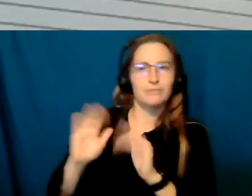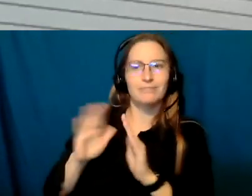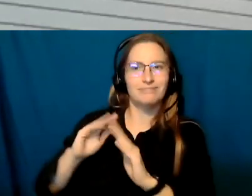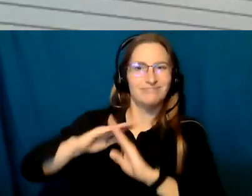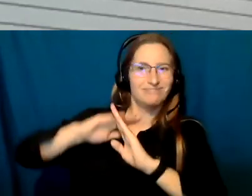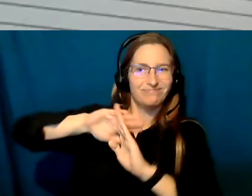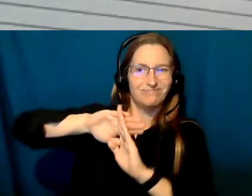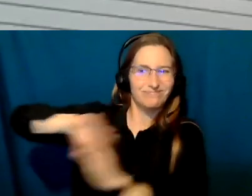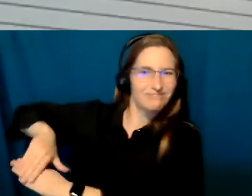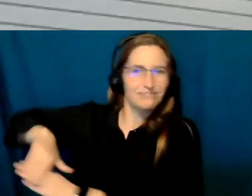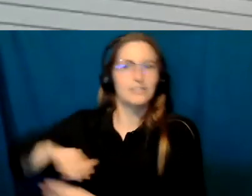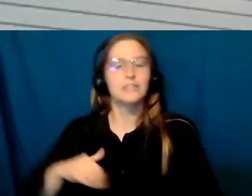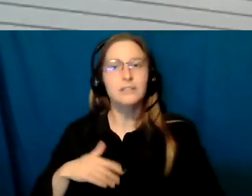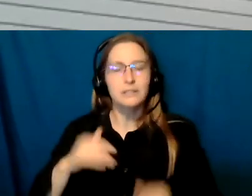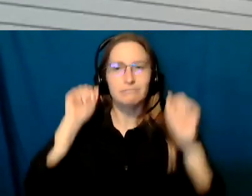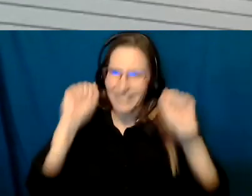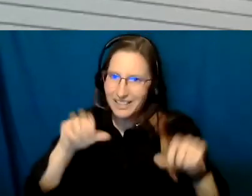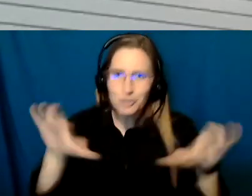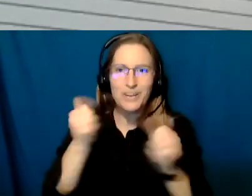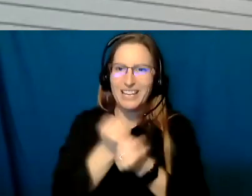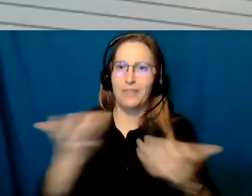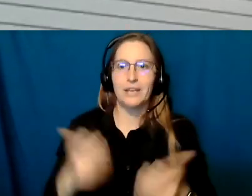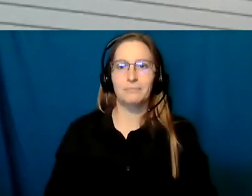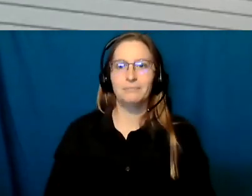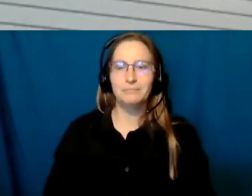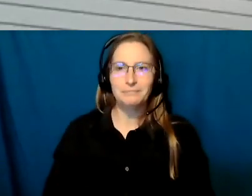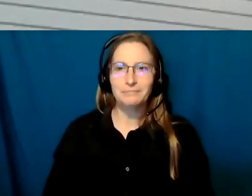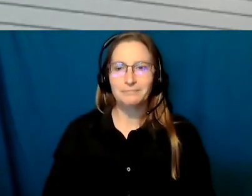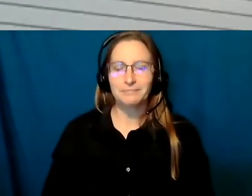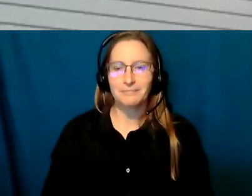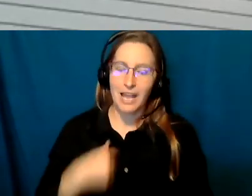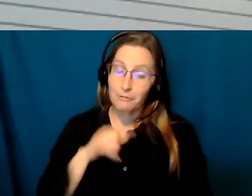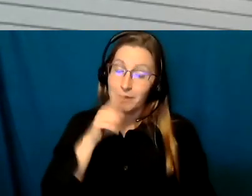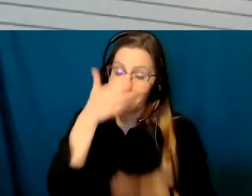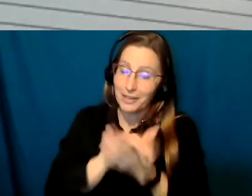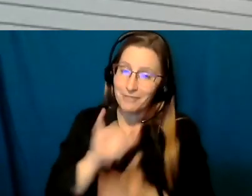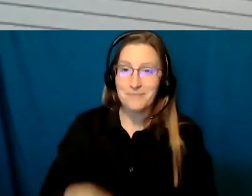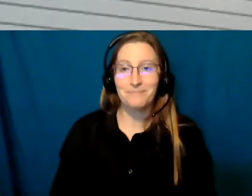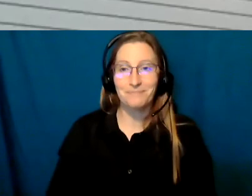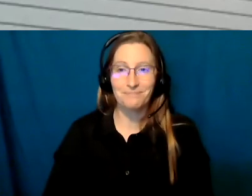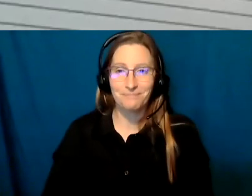Just don't let it hold you back. You can do anything. And I really believe that.